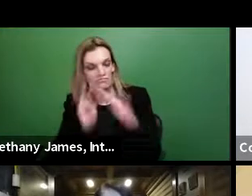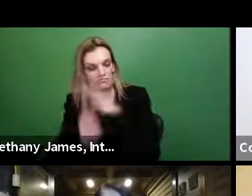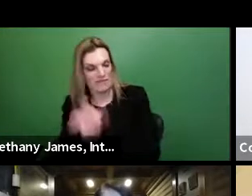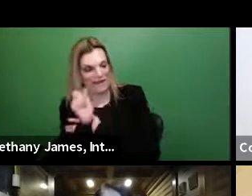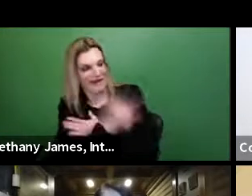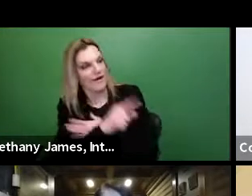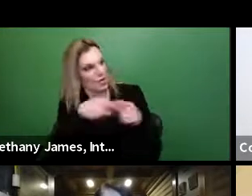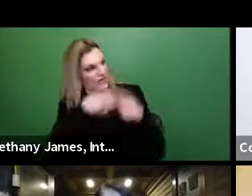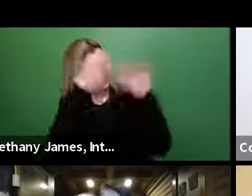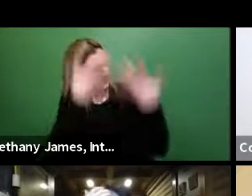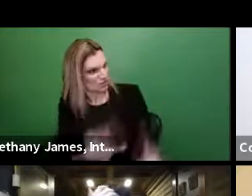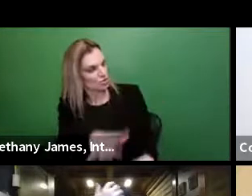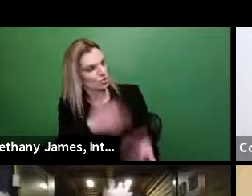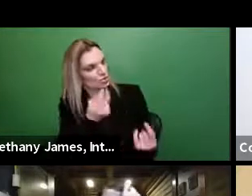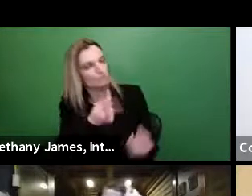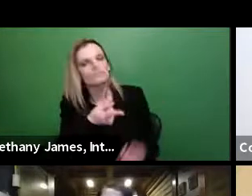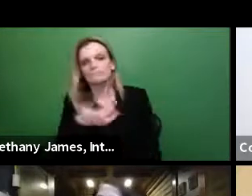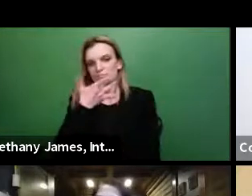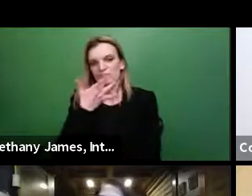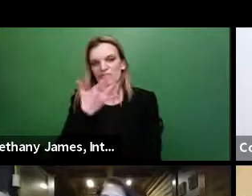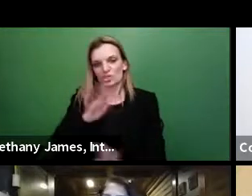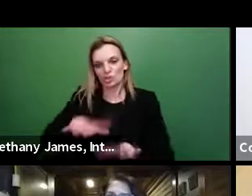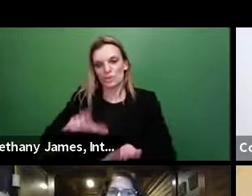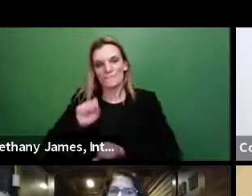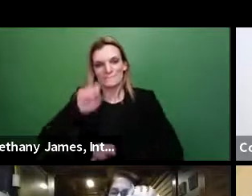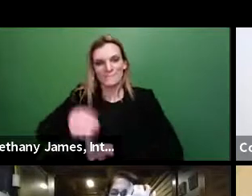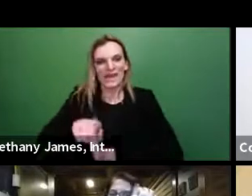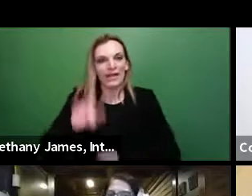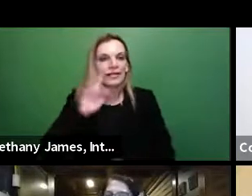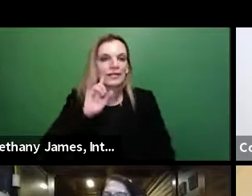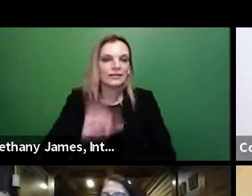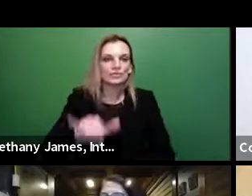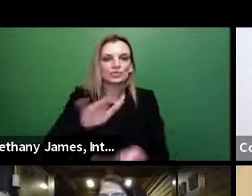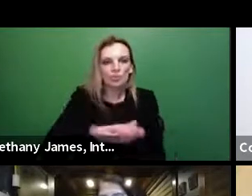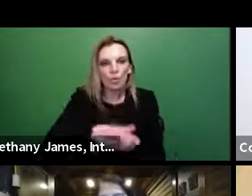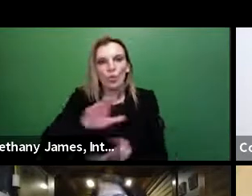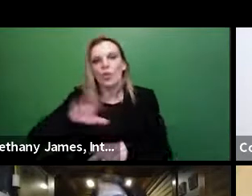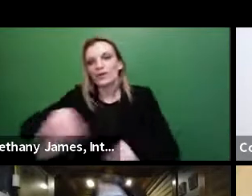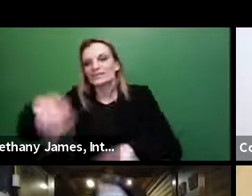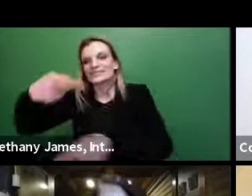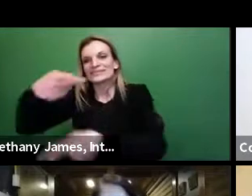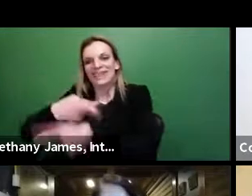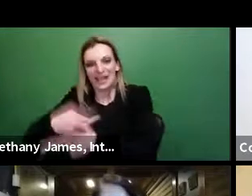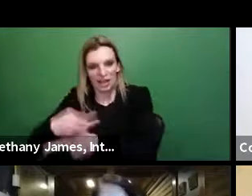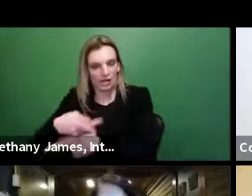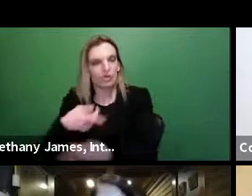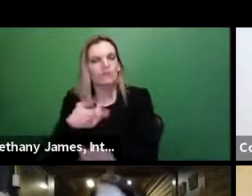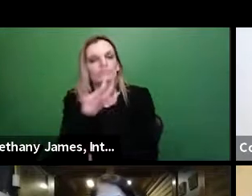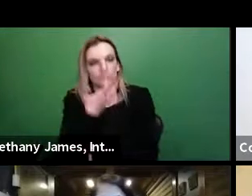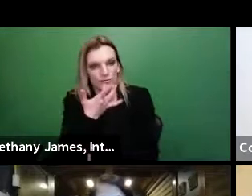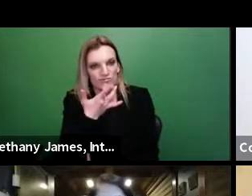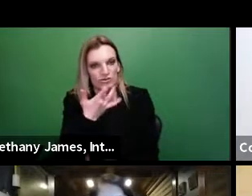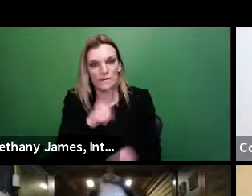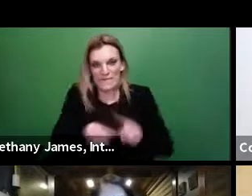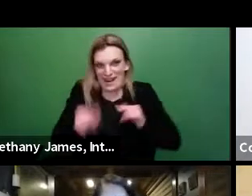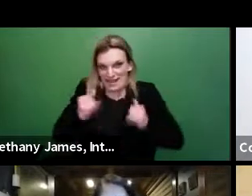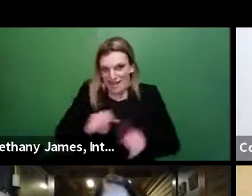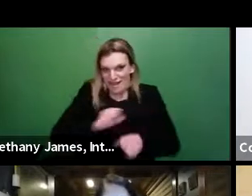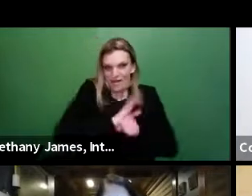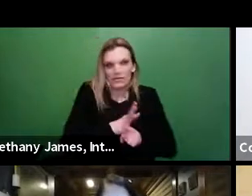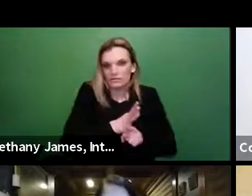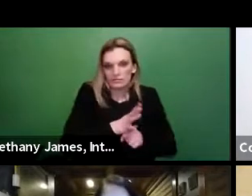and home-based childcare. So one of the other things they told us that would help with that transition